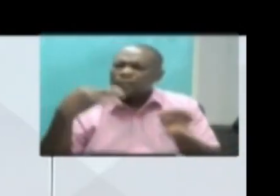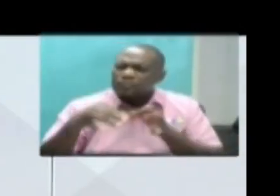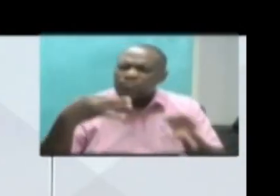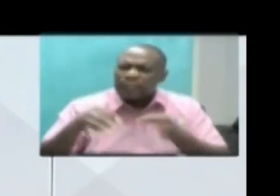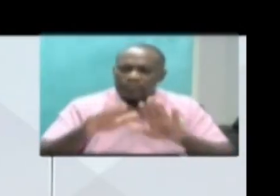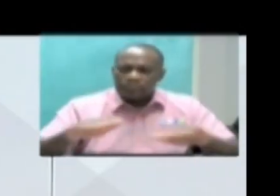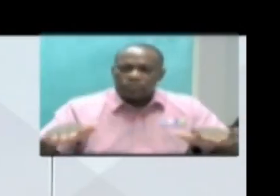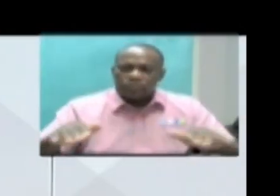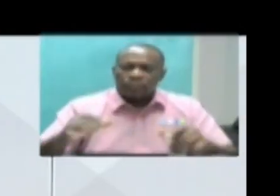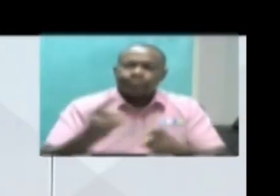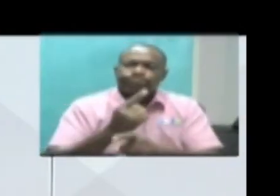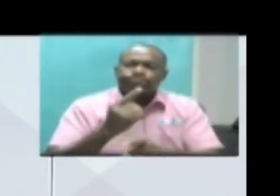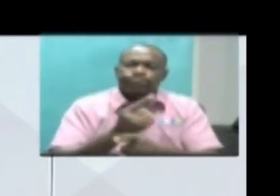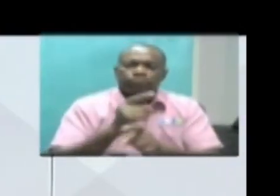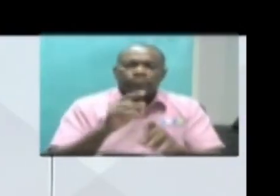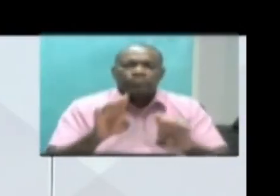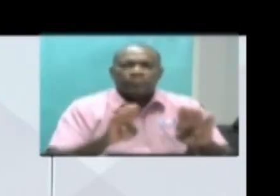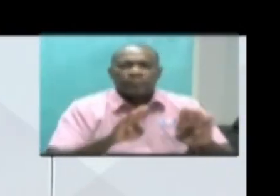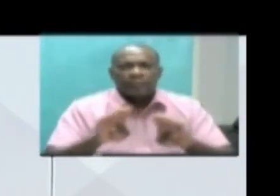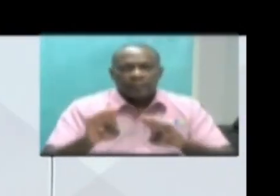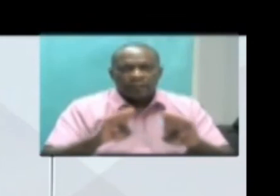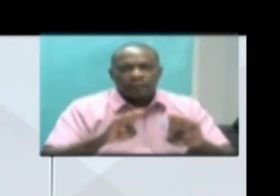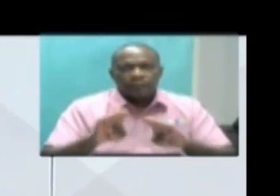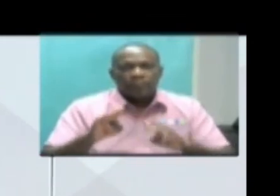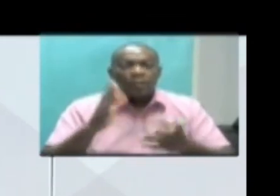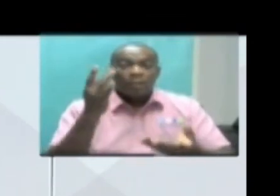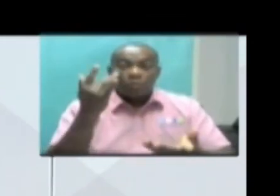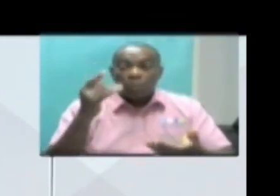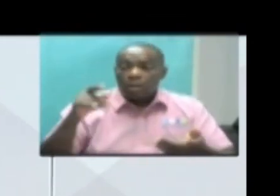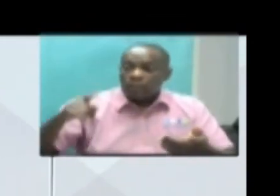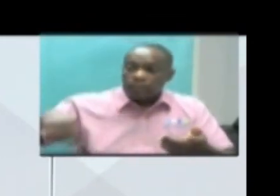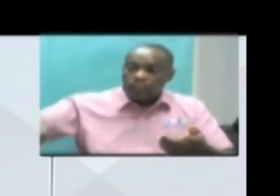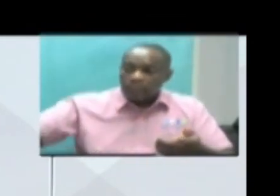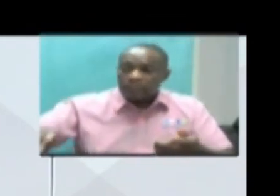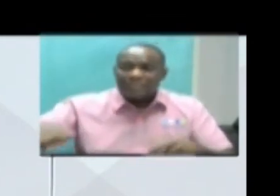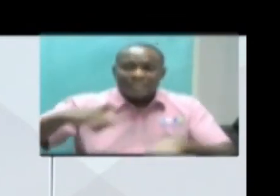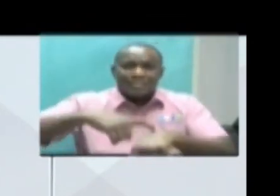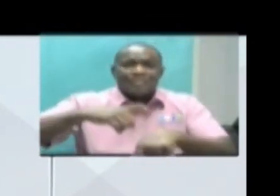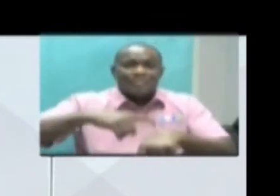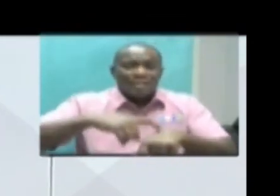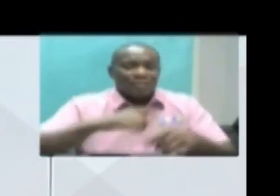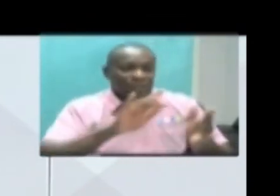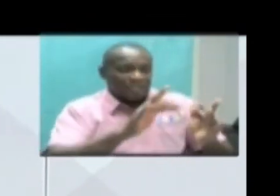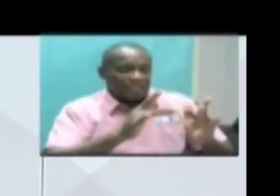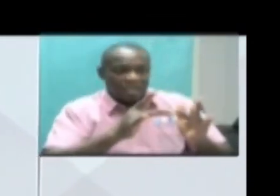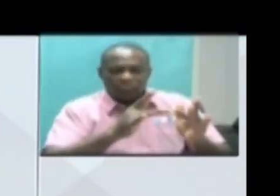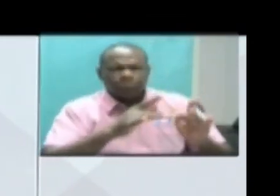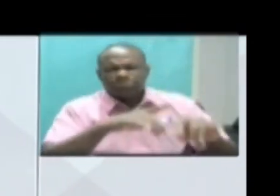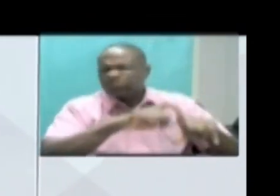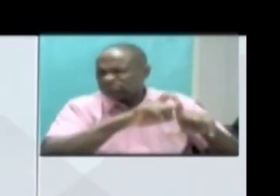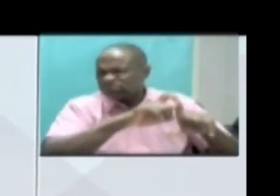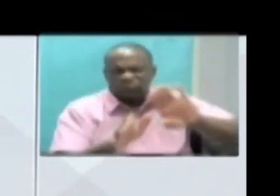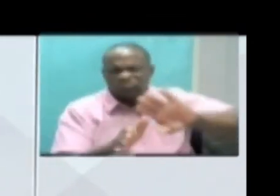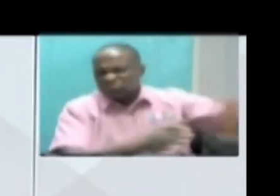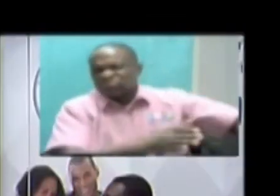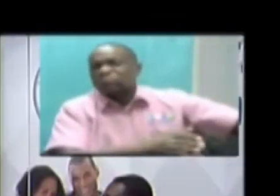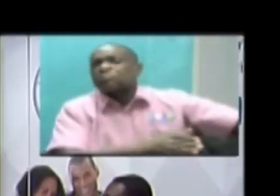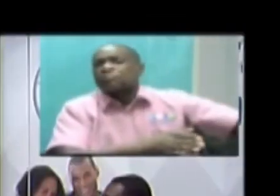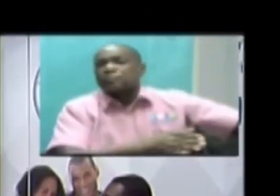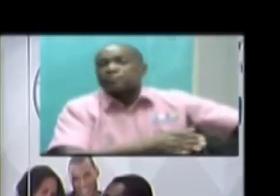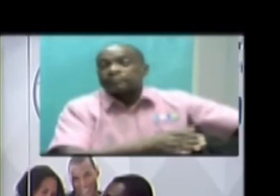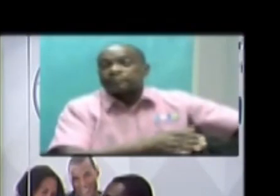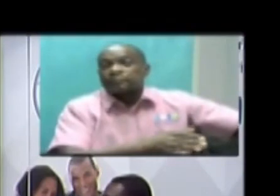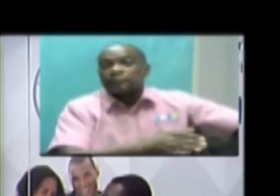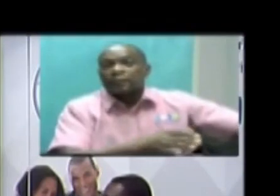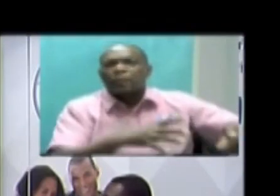need for them to have a digital detox from the internet sometimes. Mm. Take his time away from the app, you know, go outside, play with the dog,